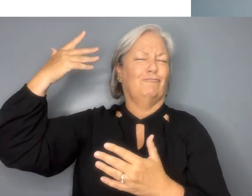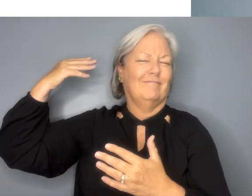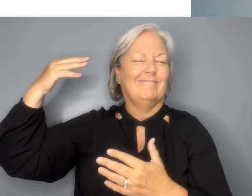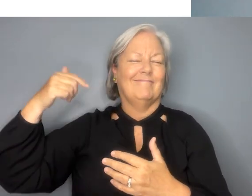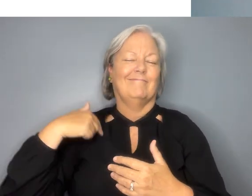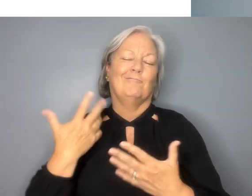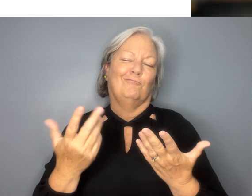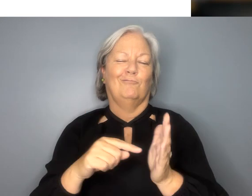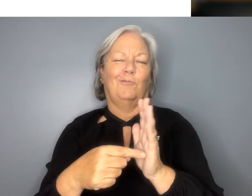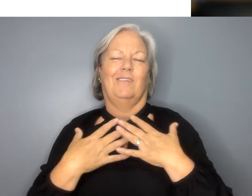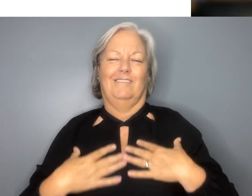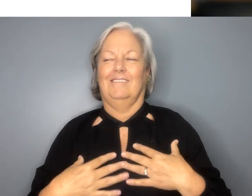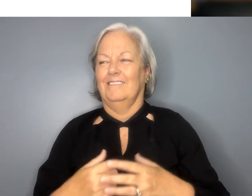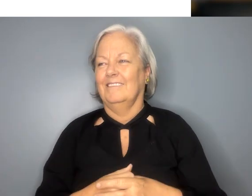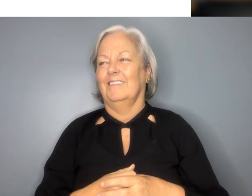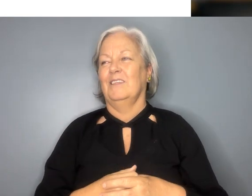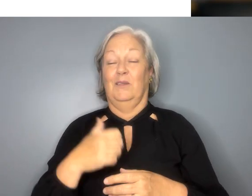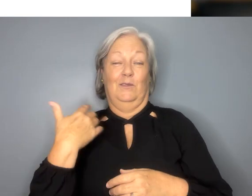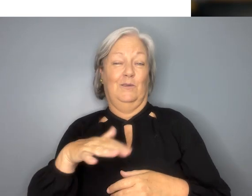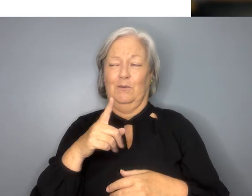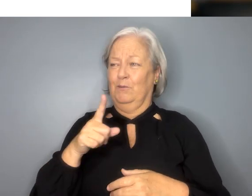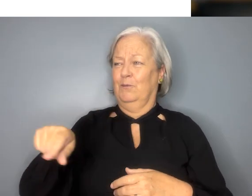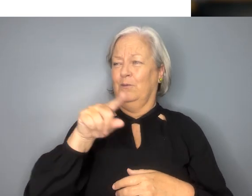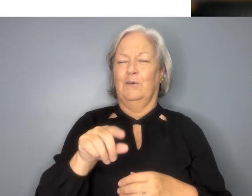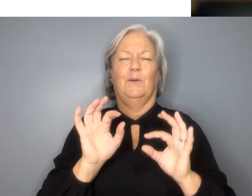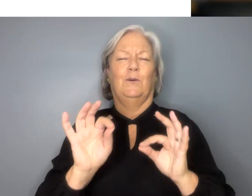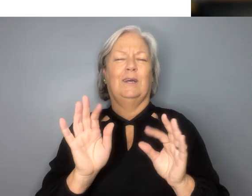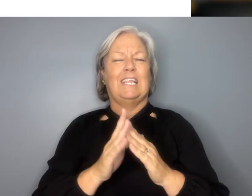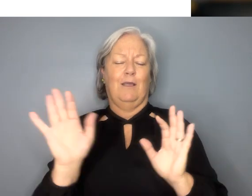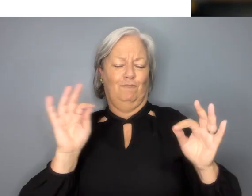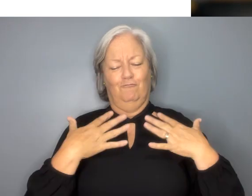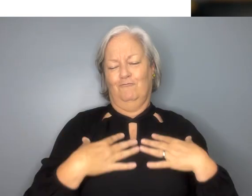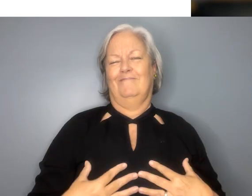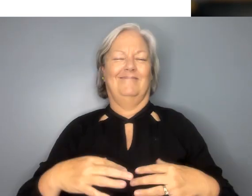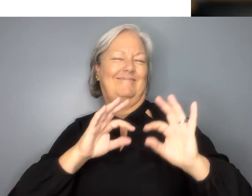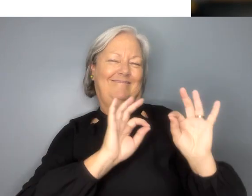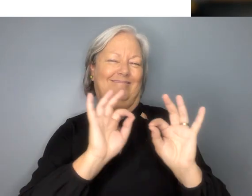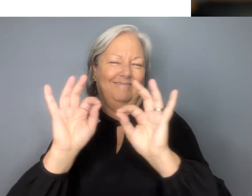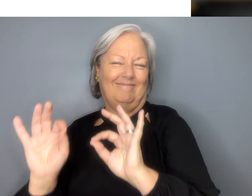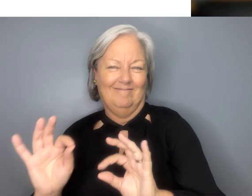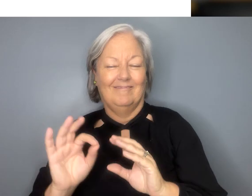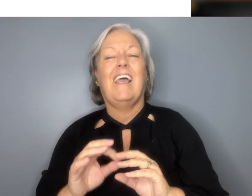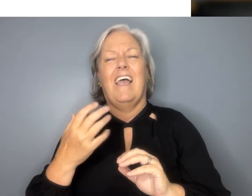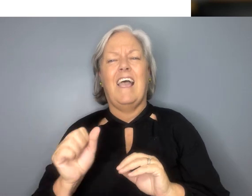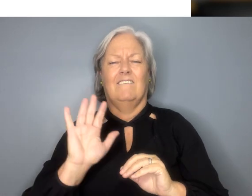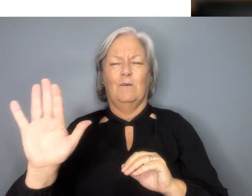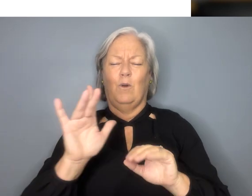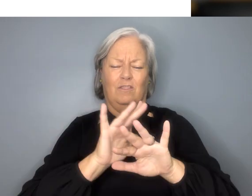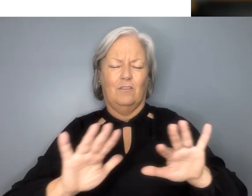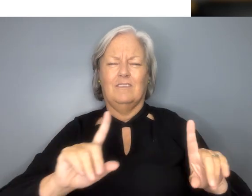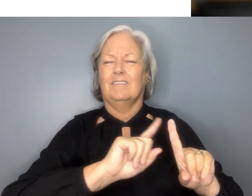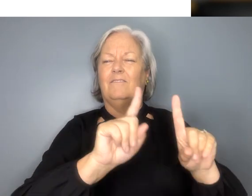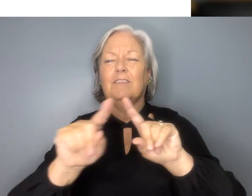of what I've been going for. Thank you, Ruby. And clearly, we have a very fashionable group of people with us today, and such a diverse range